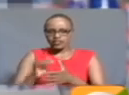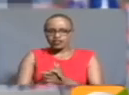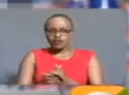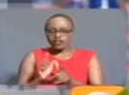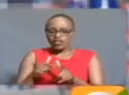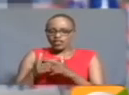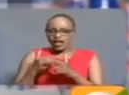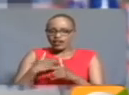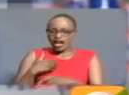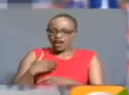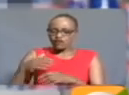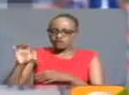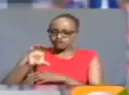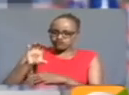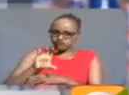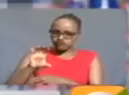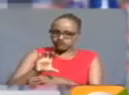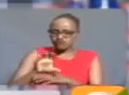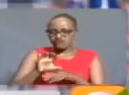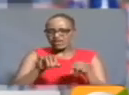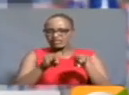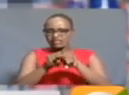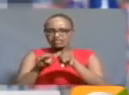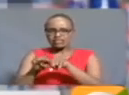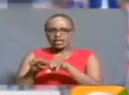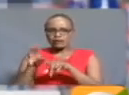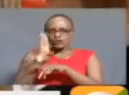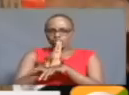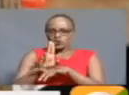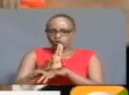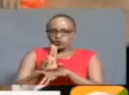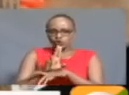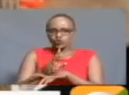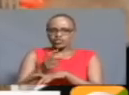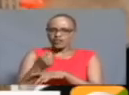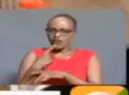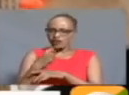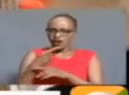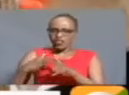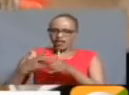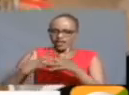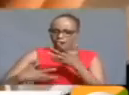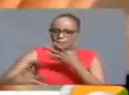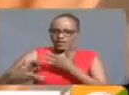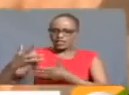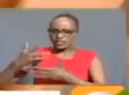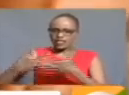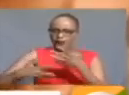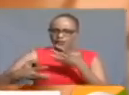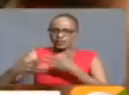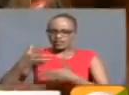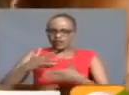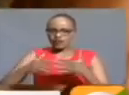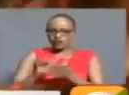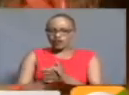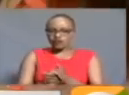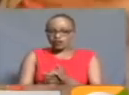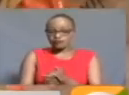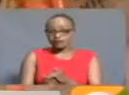na oils na hizi ma tube creams, so una mix ndio iwaka